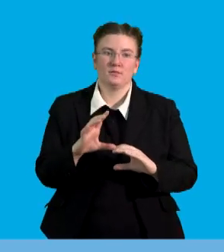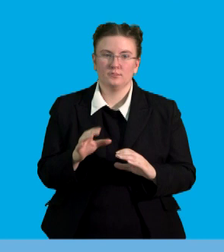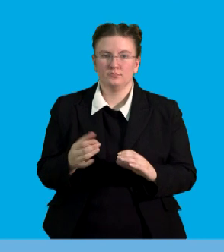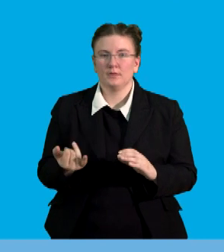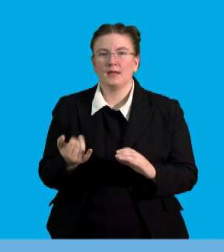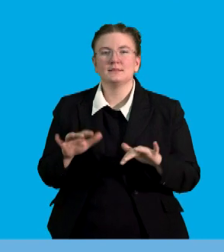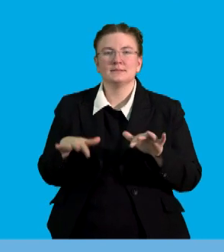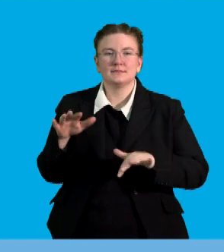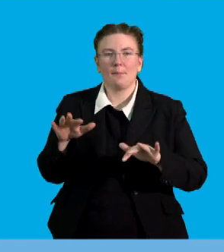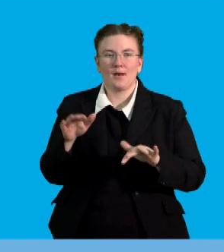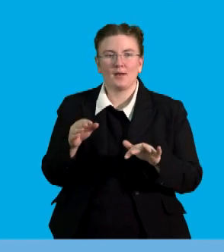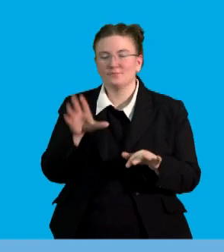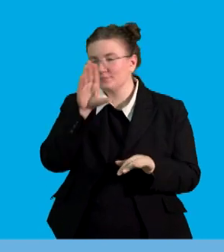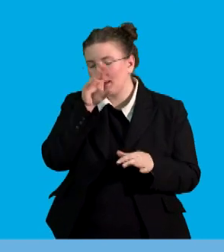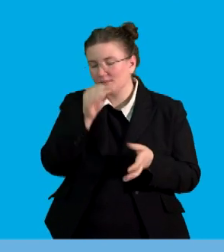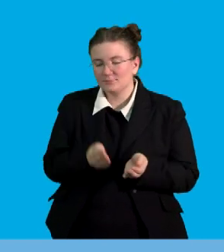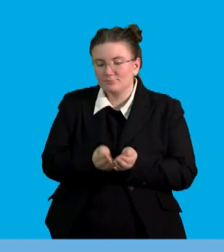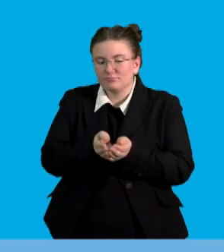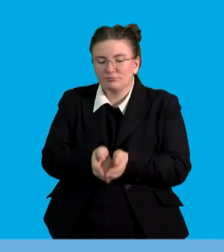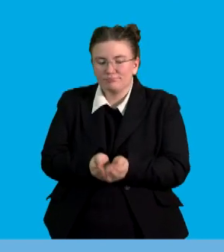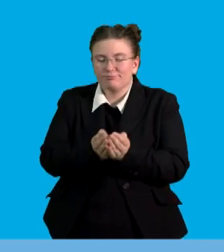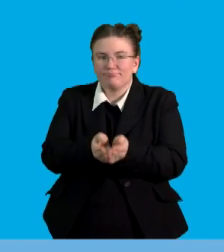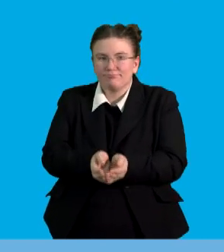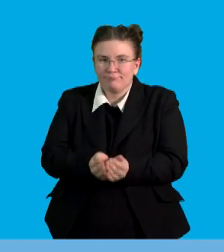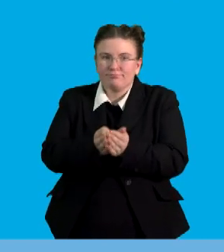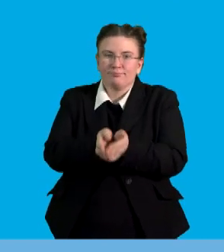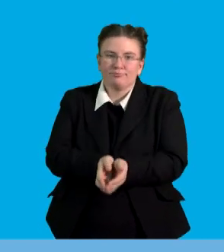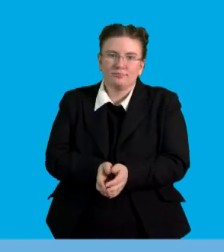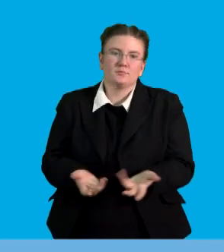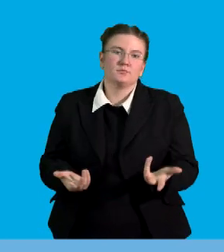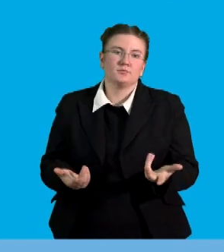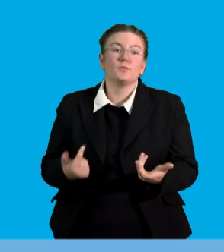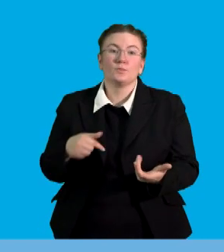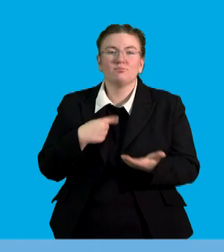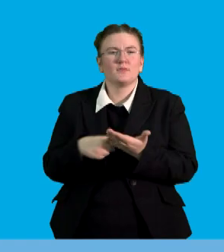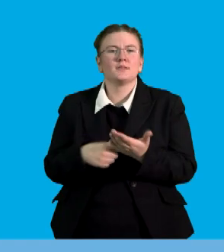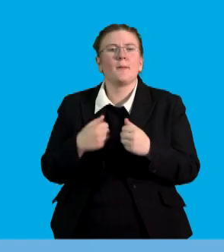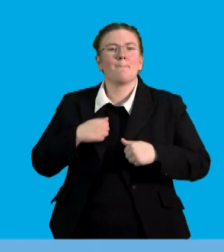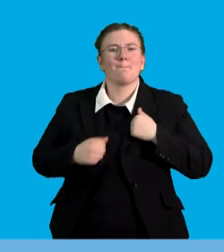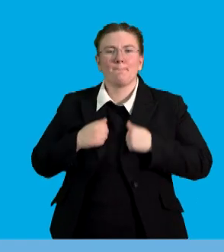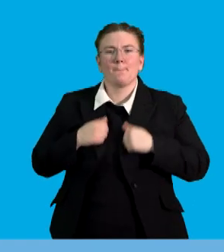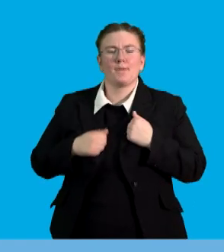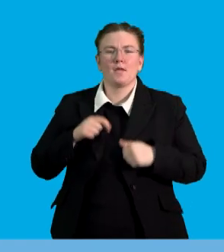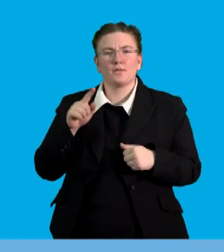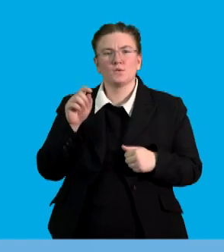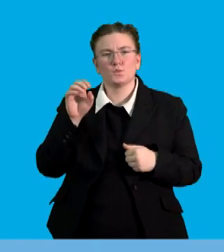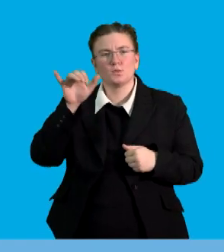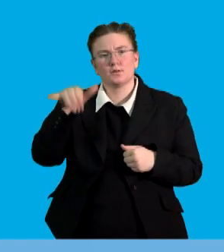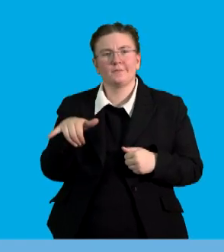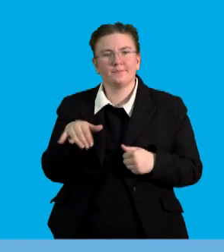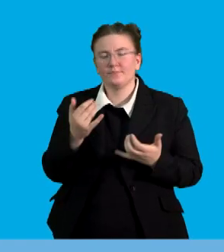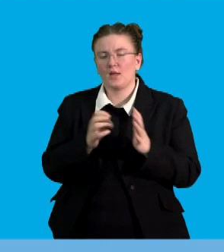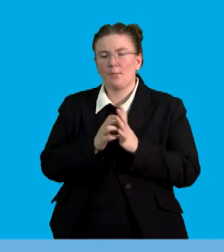rubber duck which floats on the surface of the water. Here we're talking about our bath toys. So the ducks that